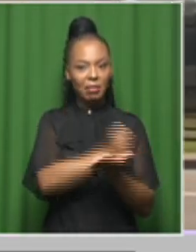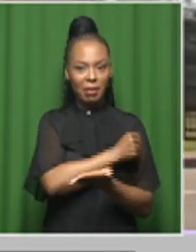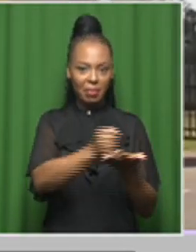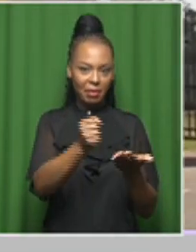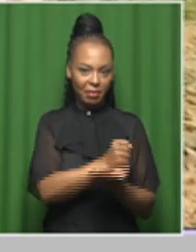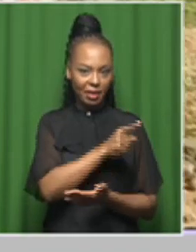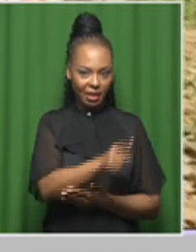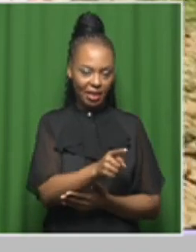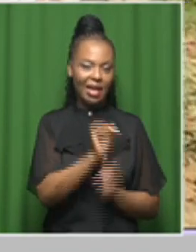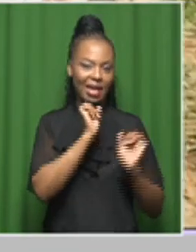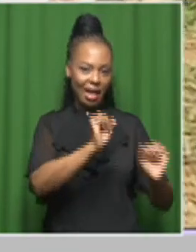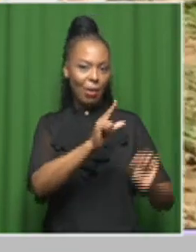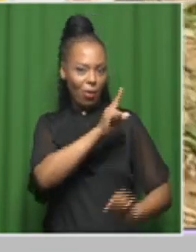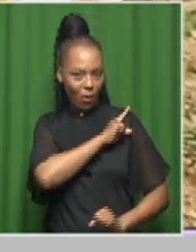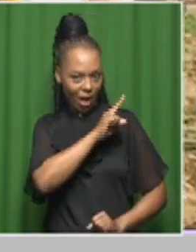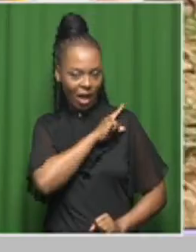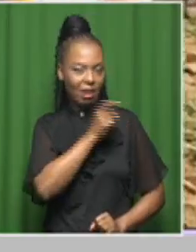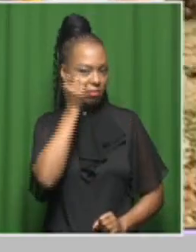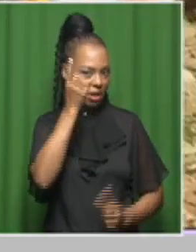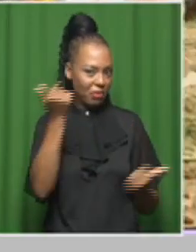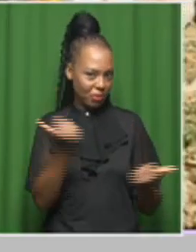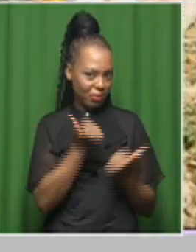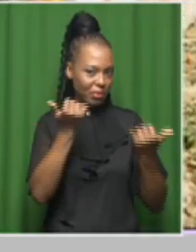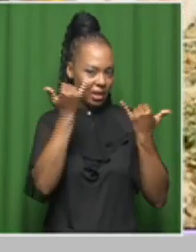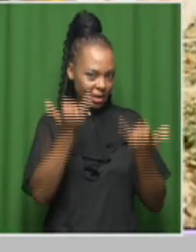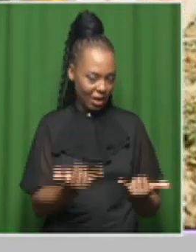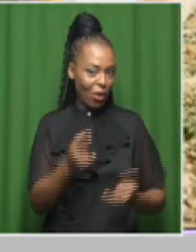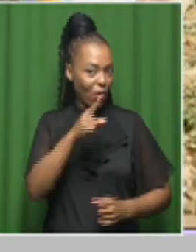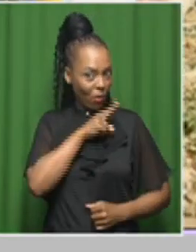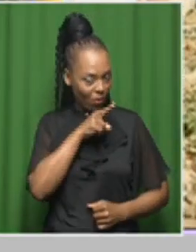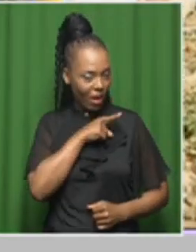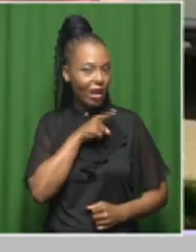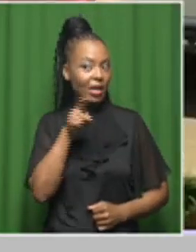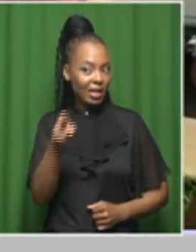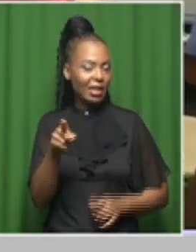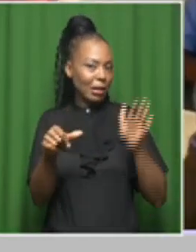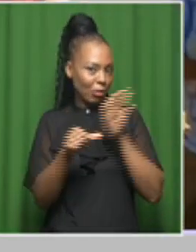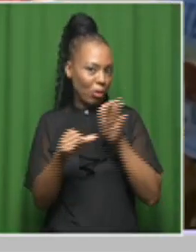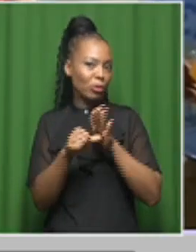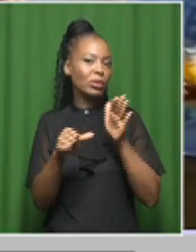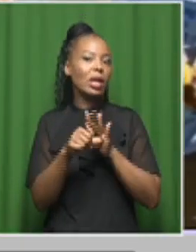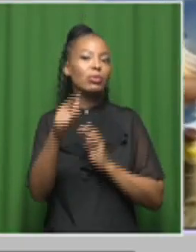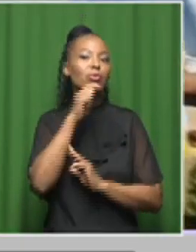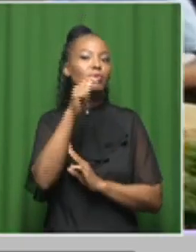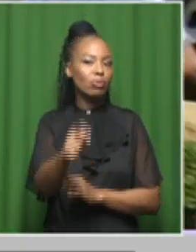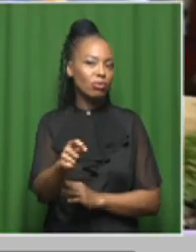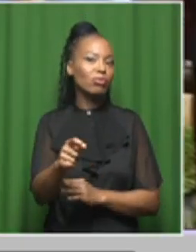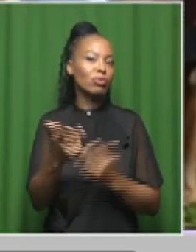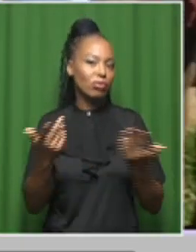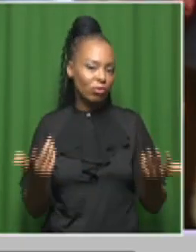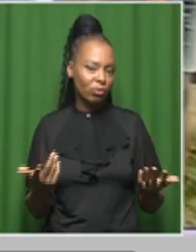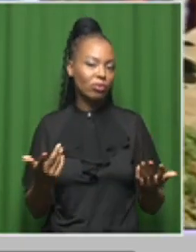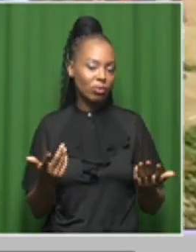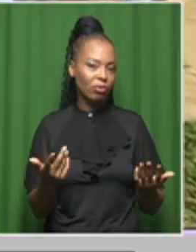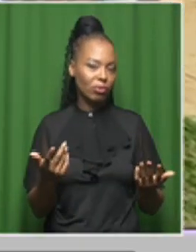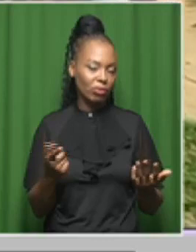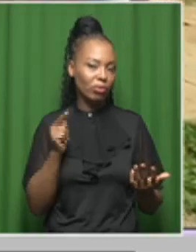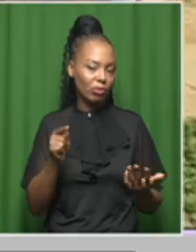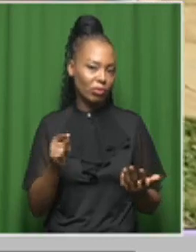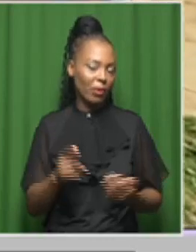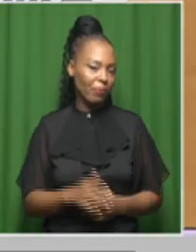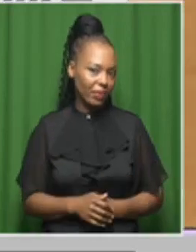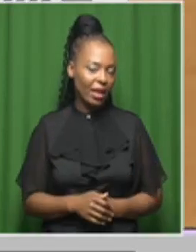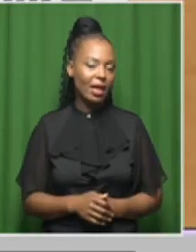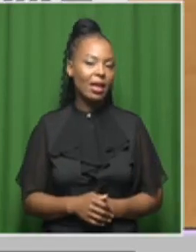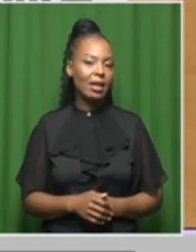registered. And the reason behind all of this is a very important one. And it's one that actually relates